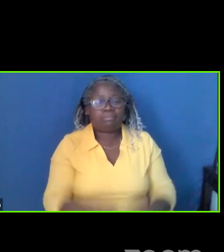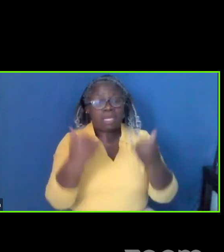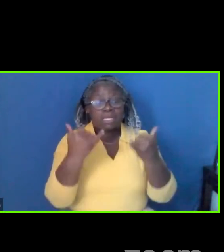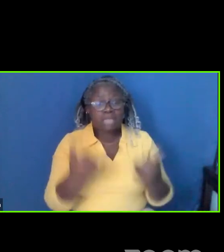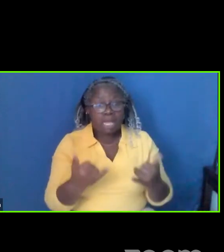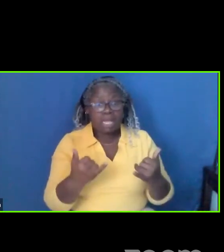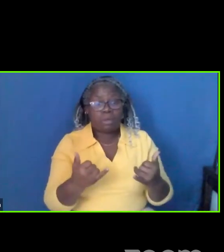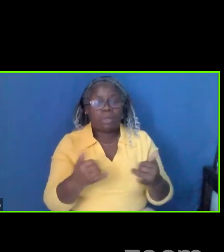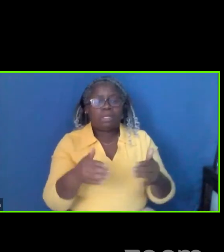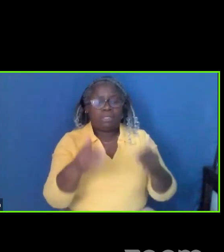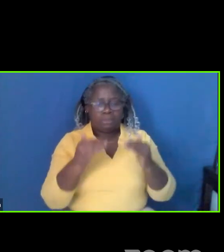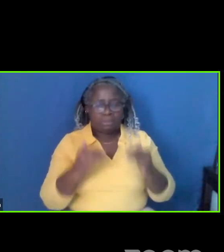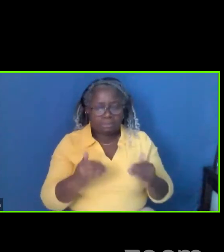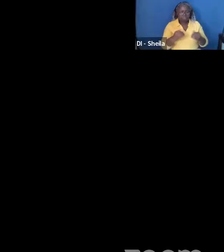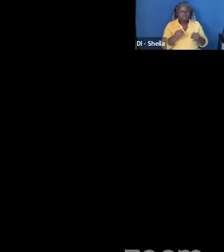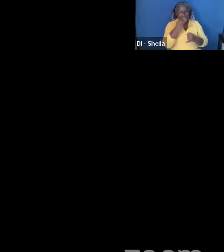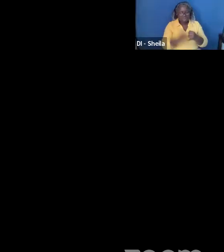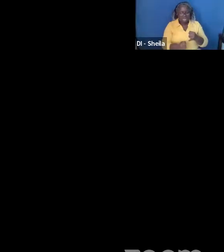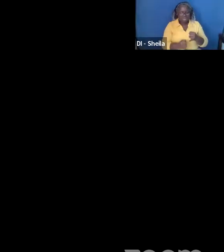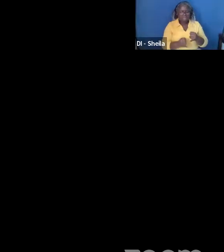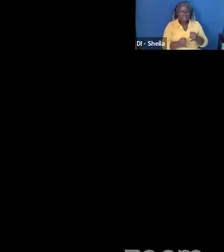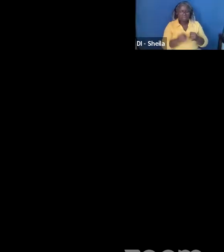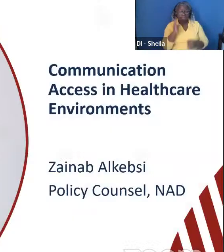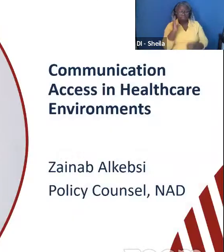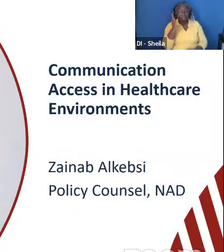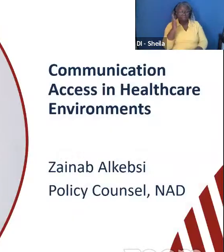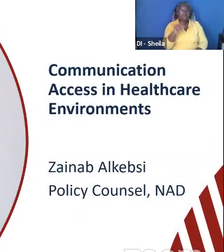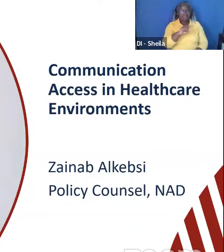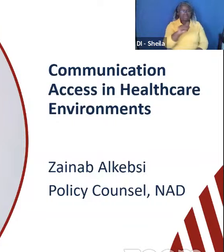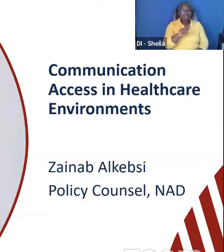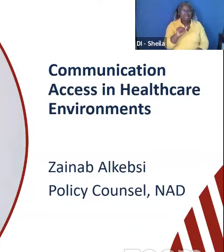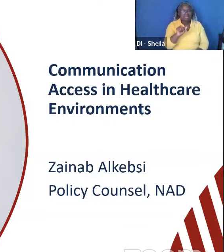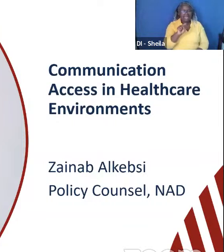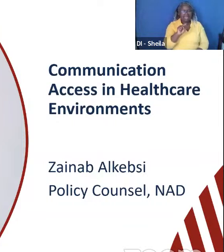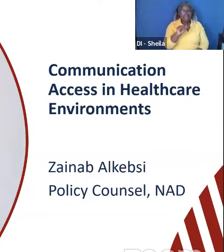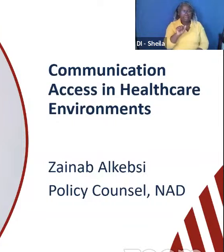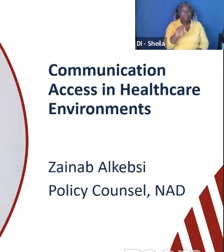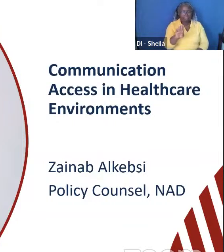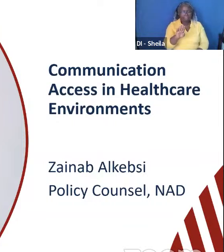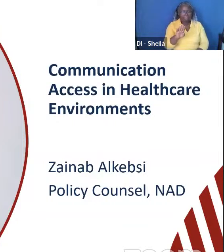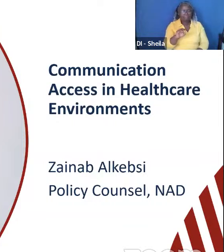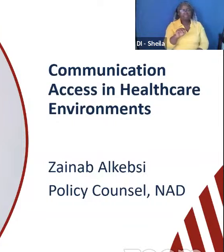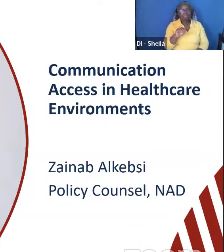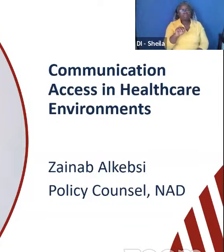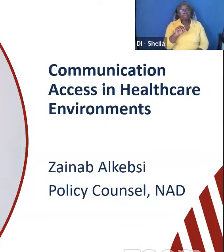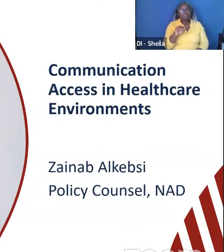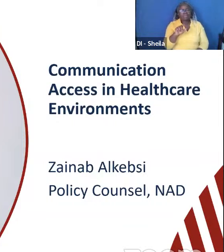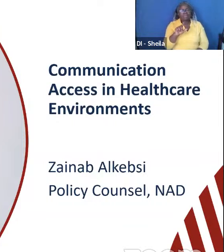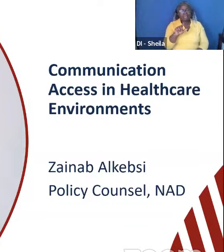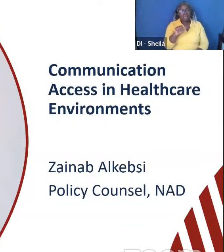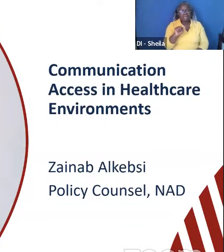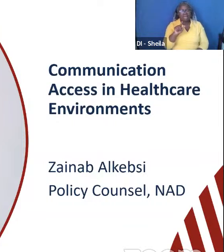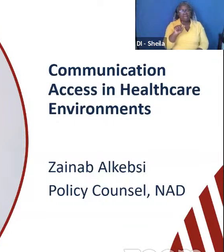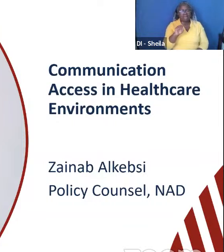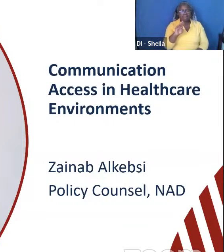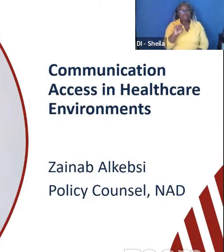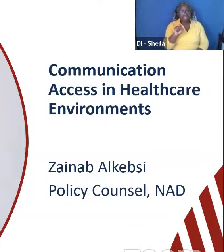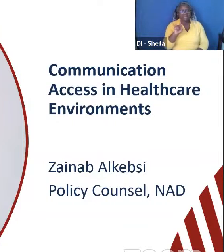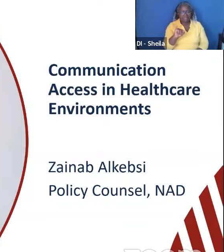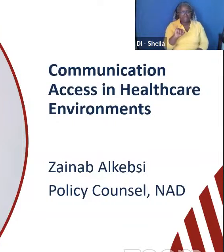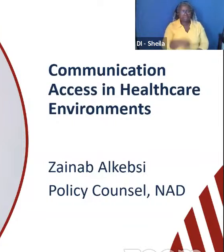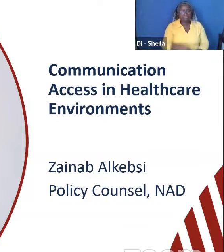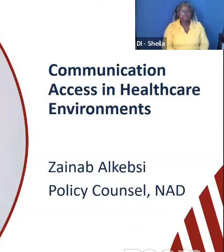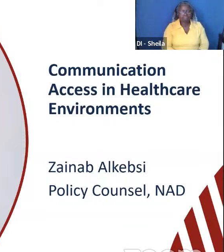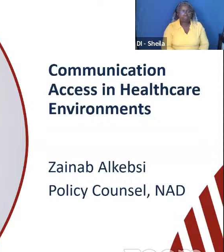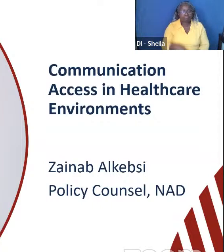last speaker. Zenaib El-Kepspi is Policy Counsel at the National Association of the Deaf, where